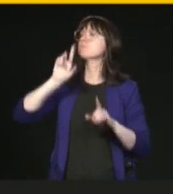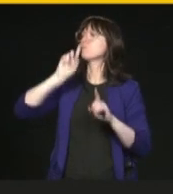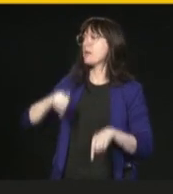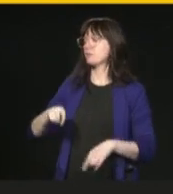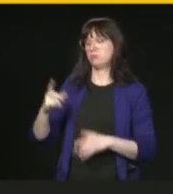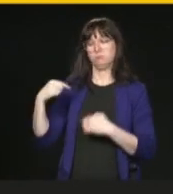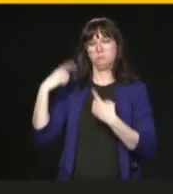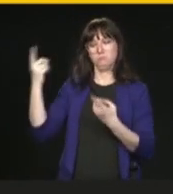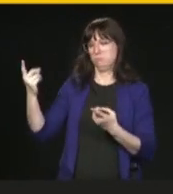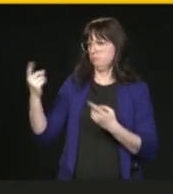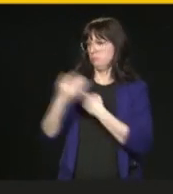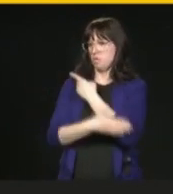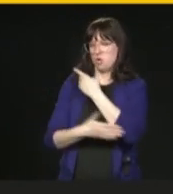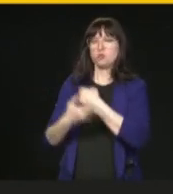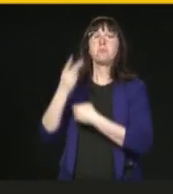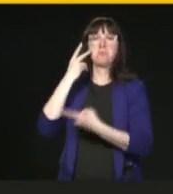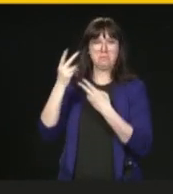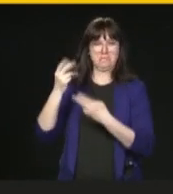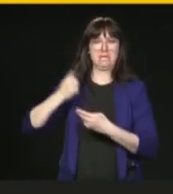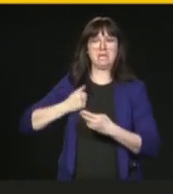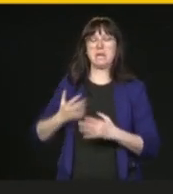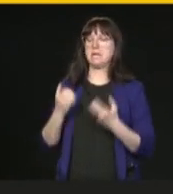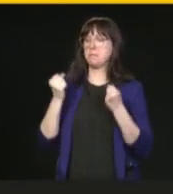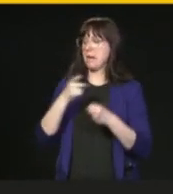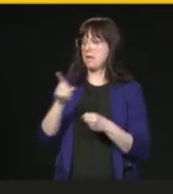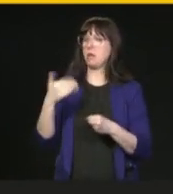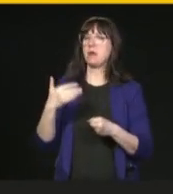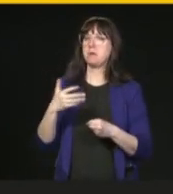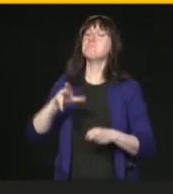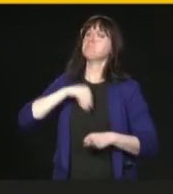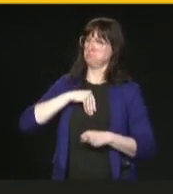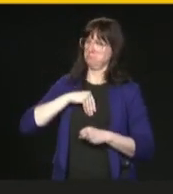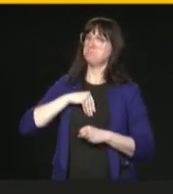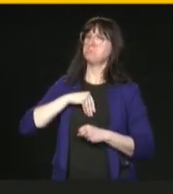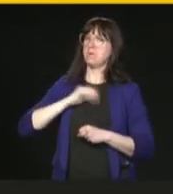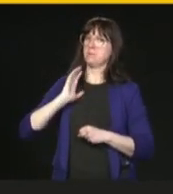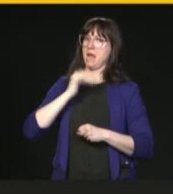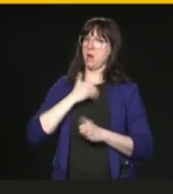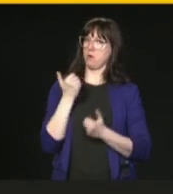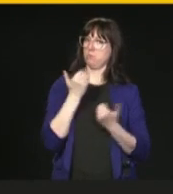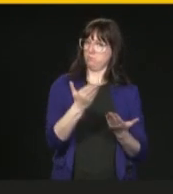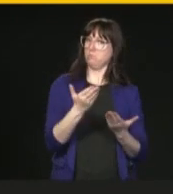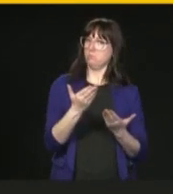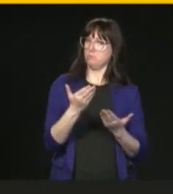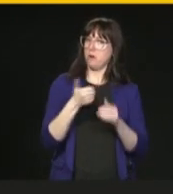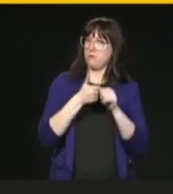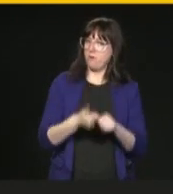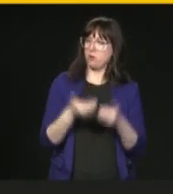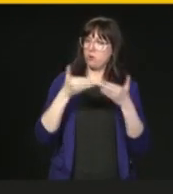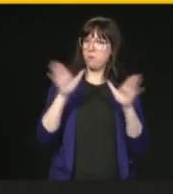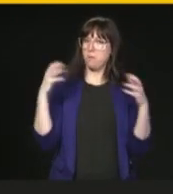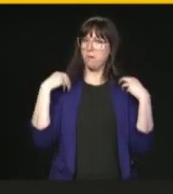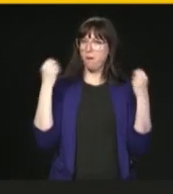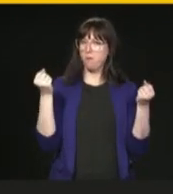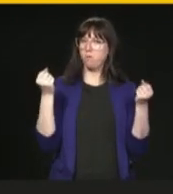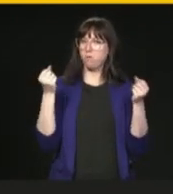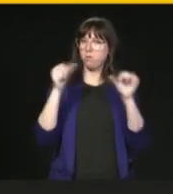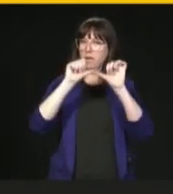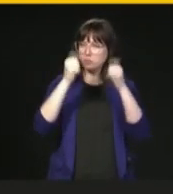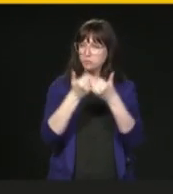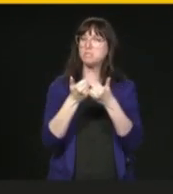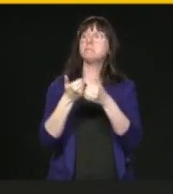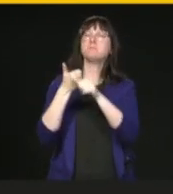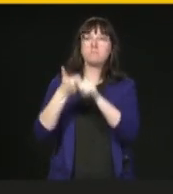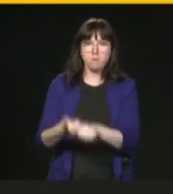Canadians following the guidelines, taking very seriously the recommendations of public health agencies. We